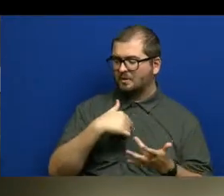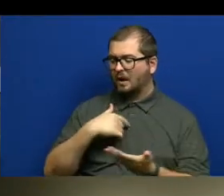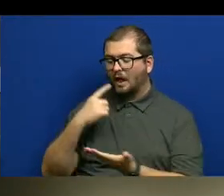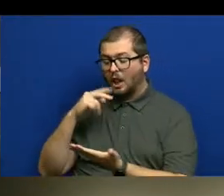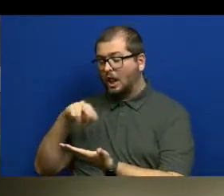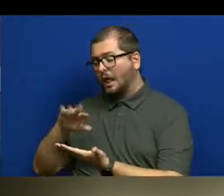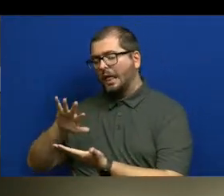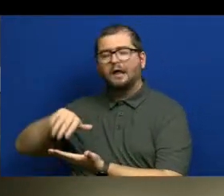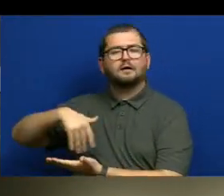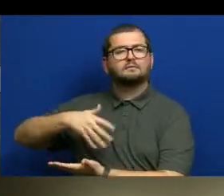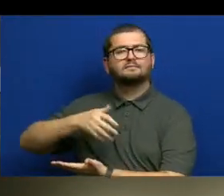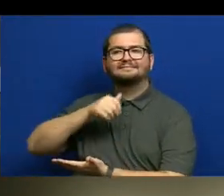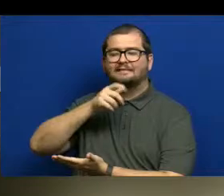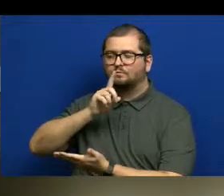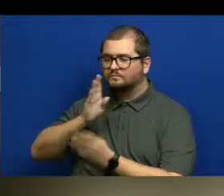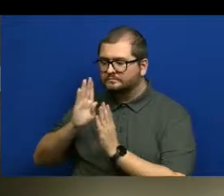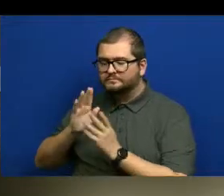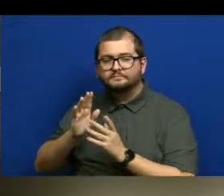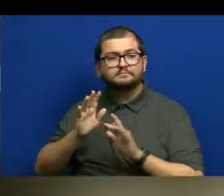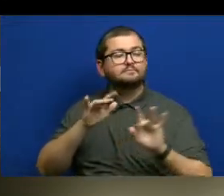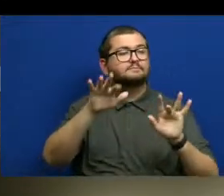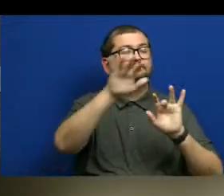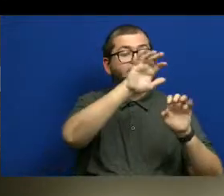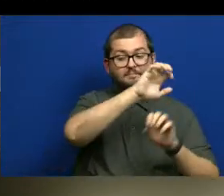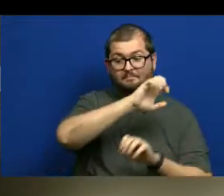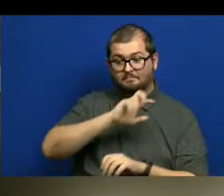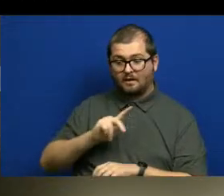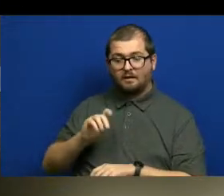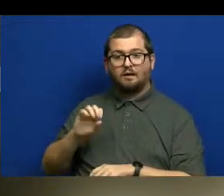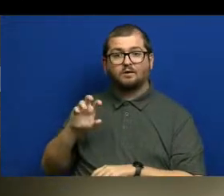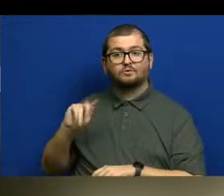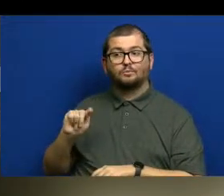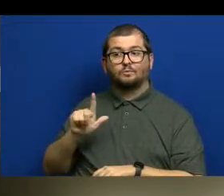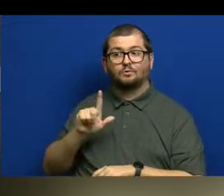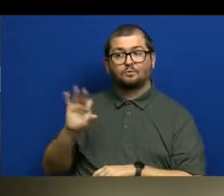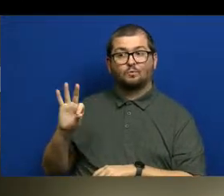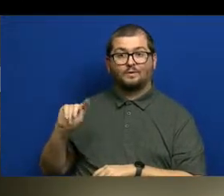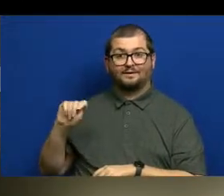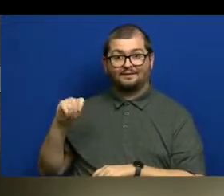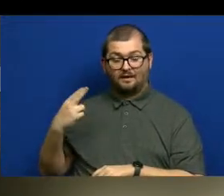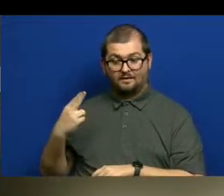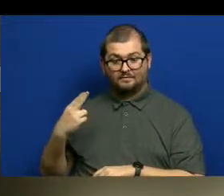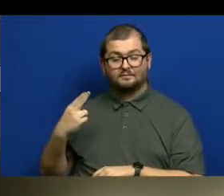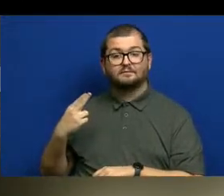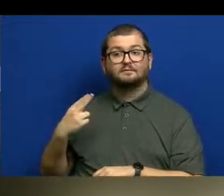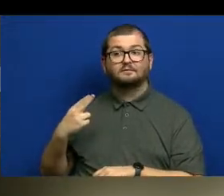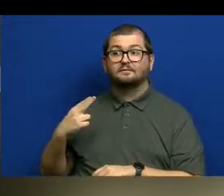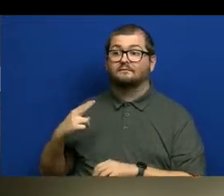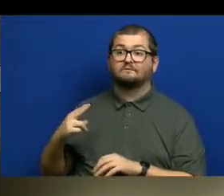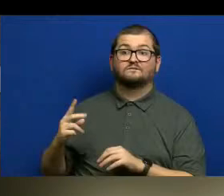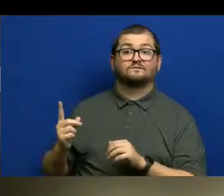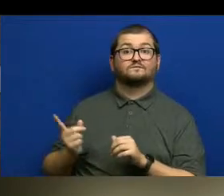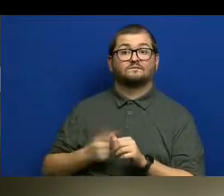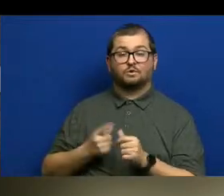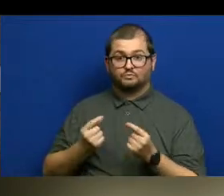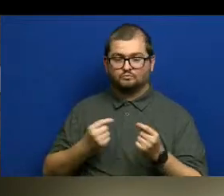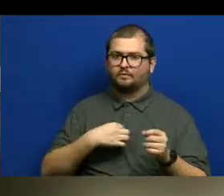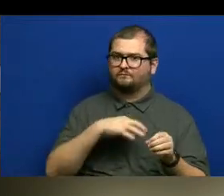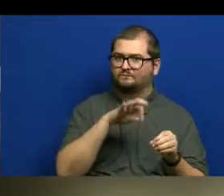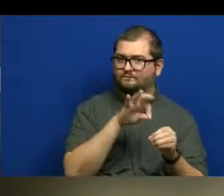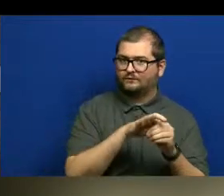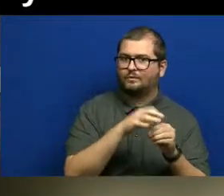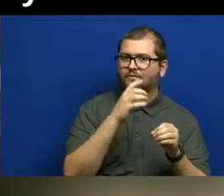to that. I got home October 29th. First thing I did was made sure I got my vote